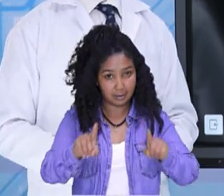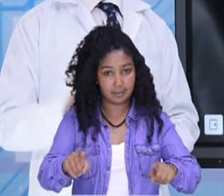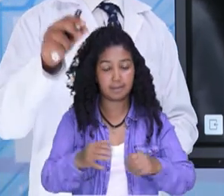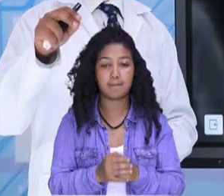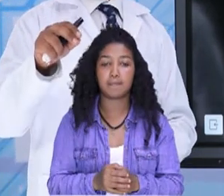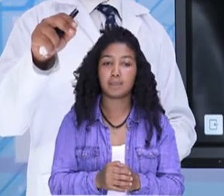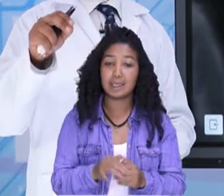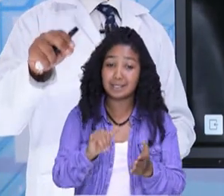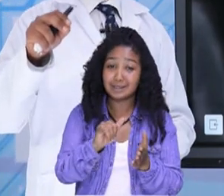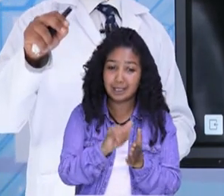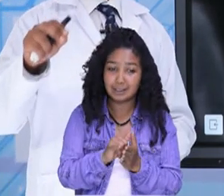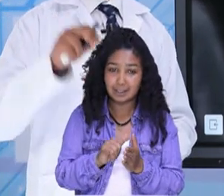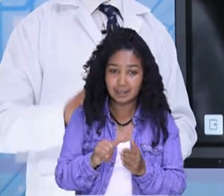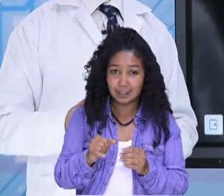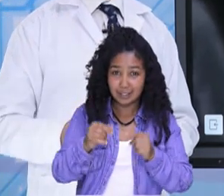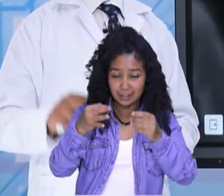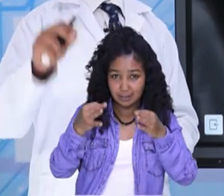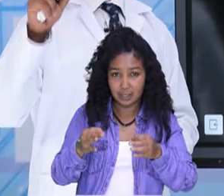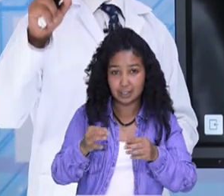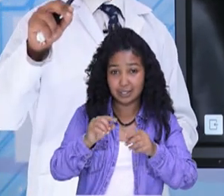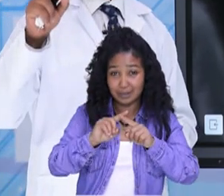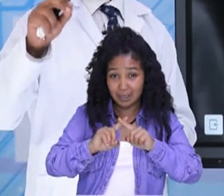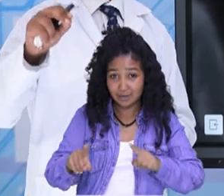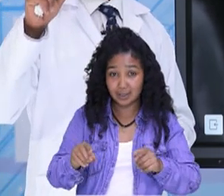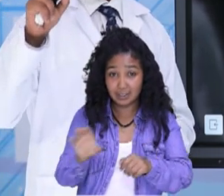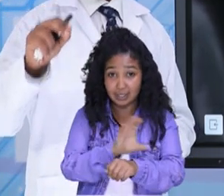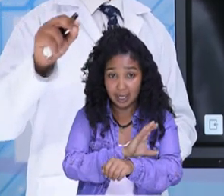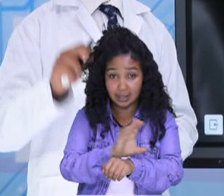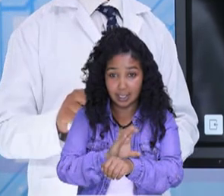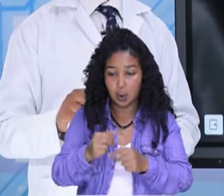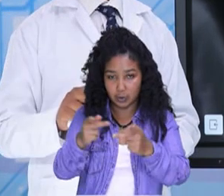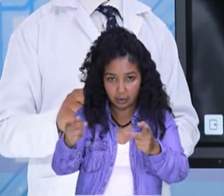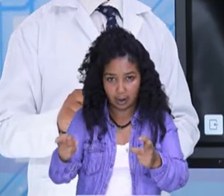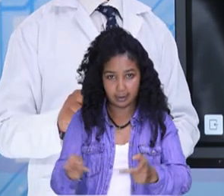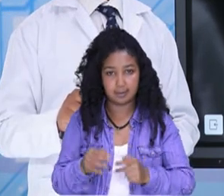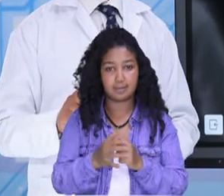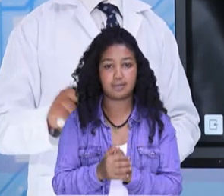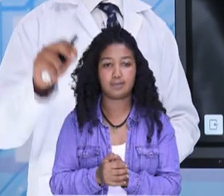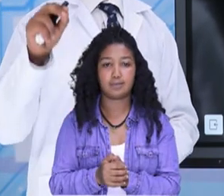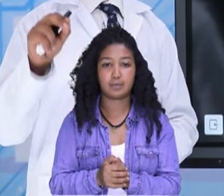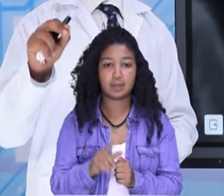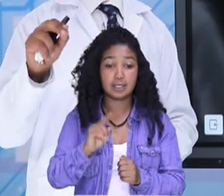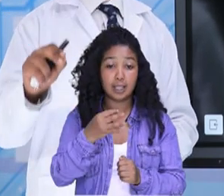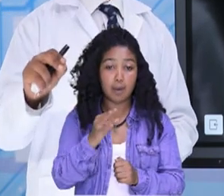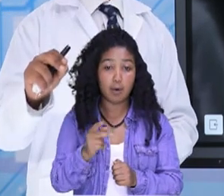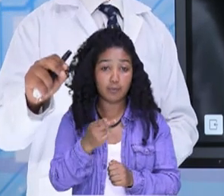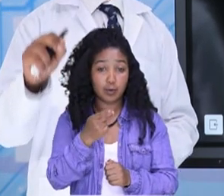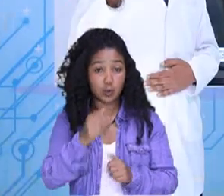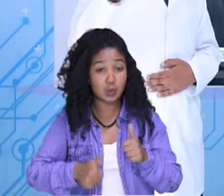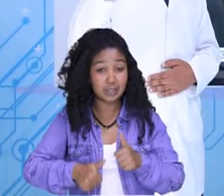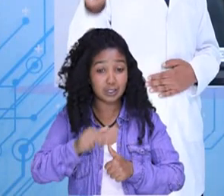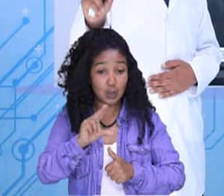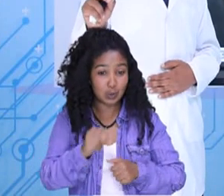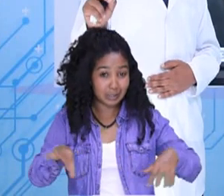But in that specific cell or in that specific site, the type of protein